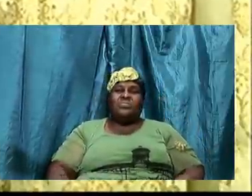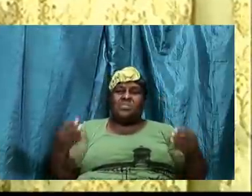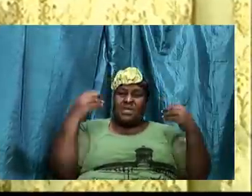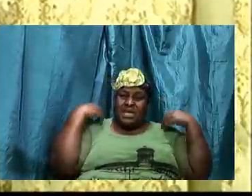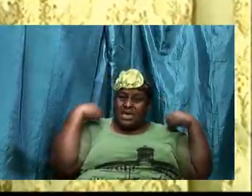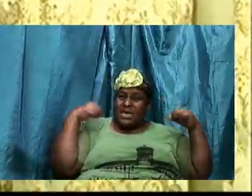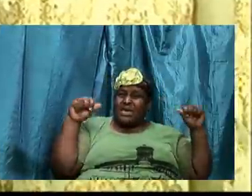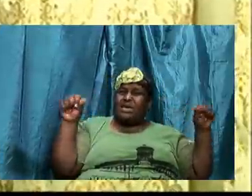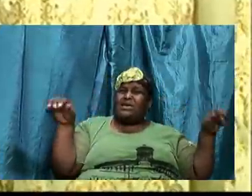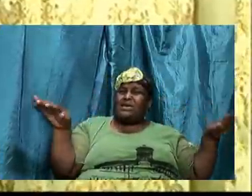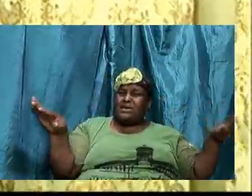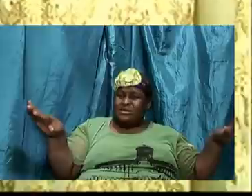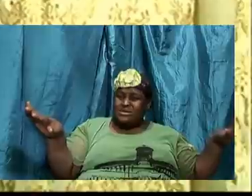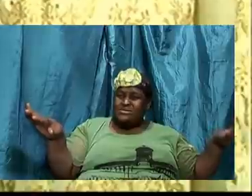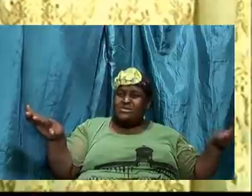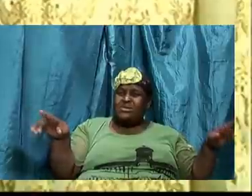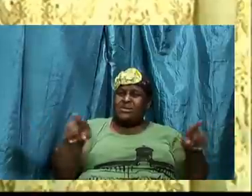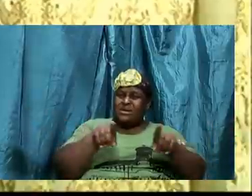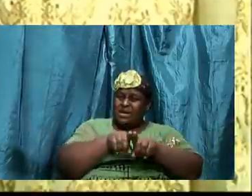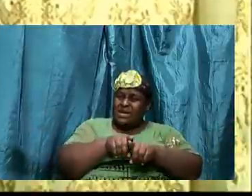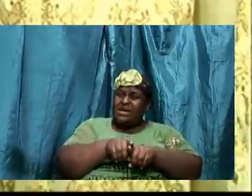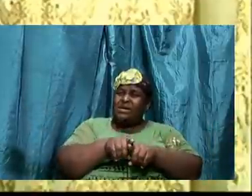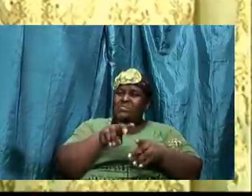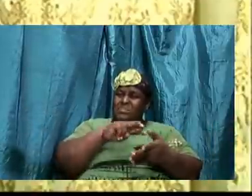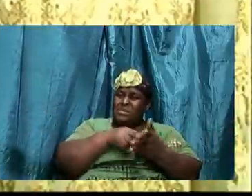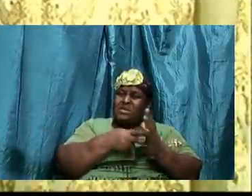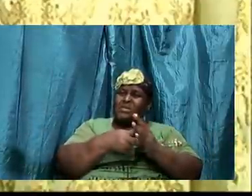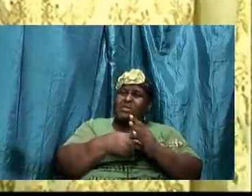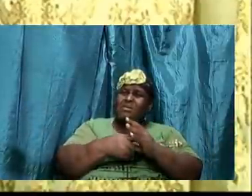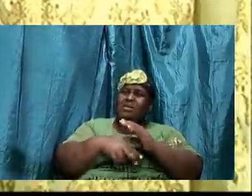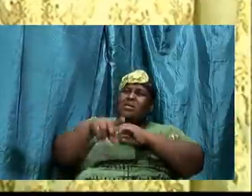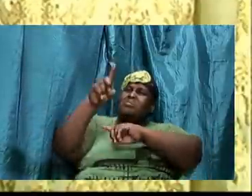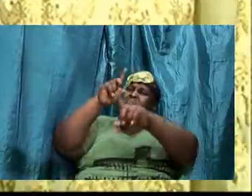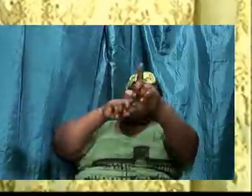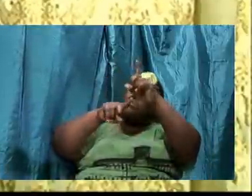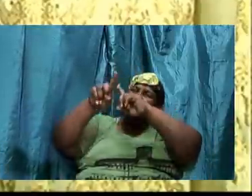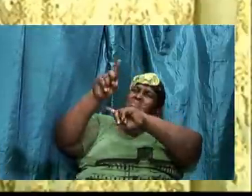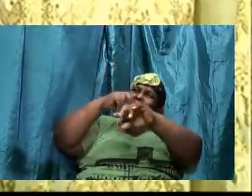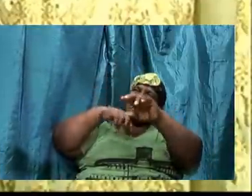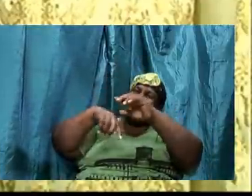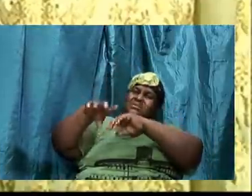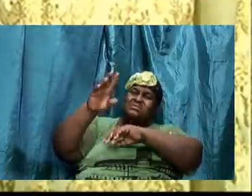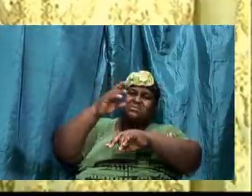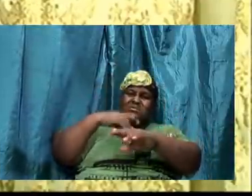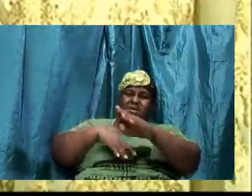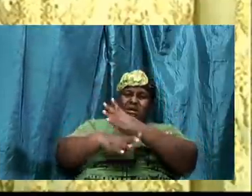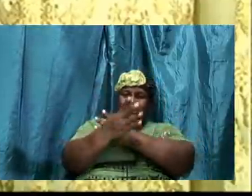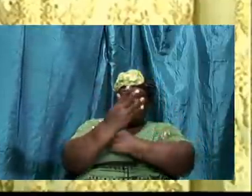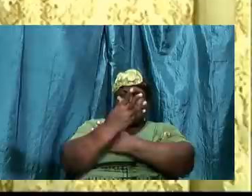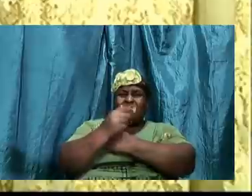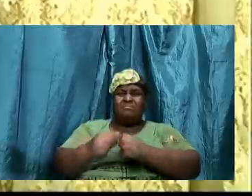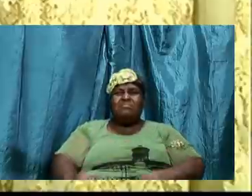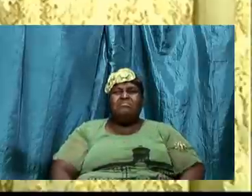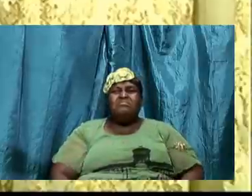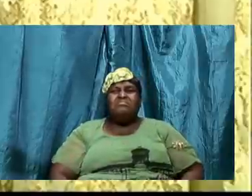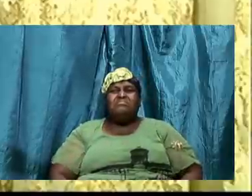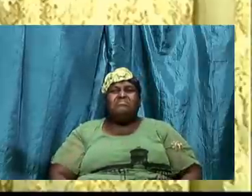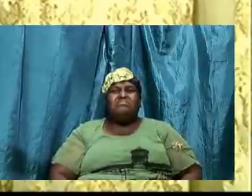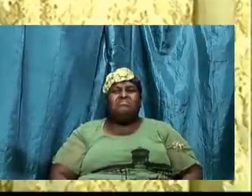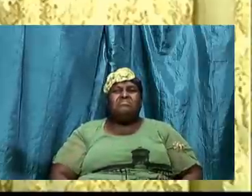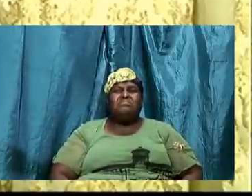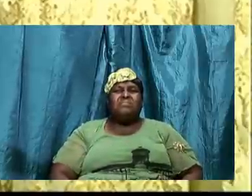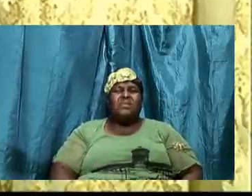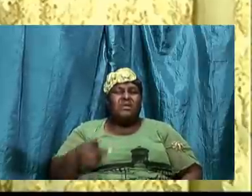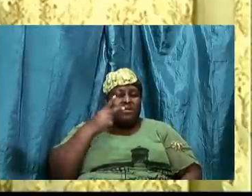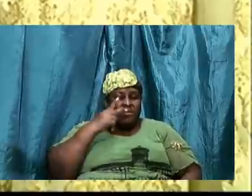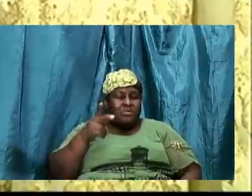Angels are referred to as morning stars. If we go in scriptures and do some research, we'll realize